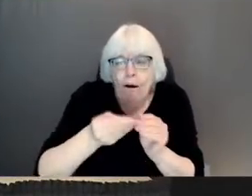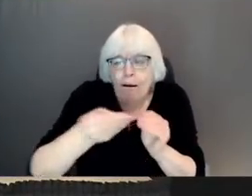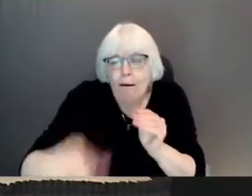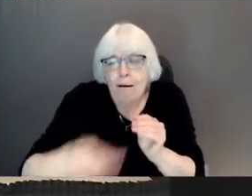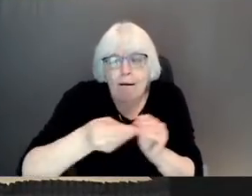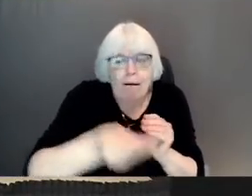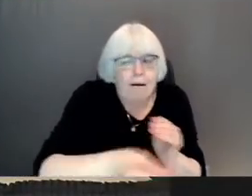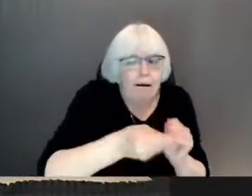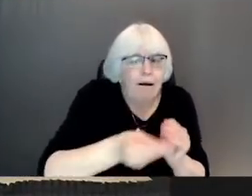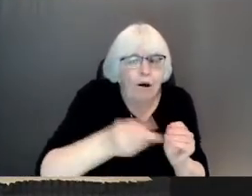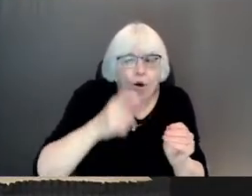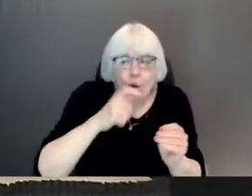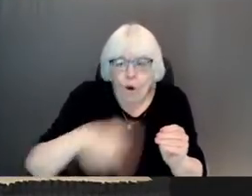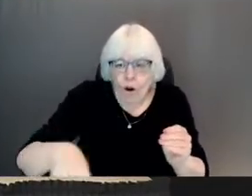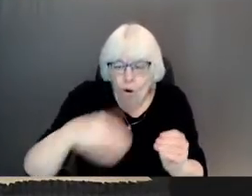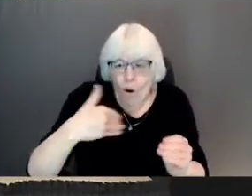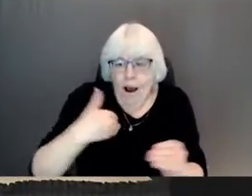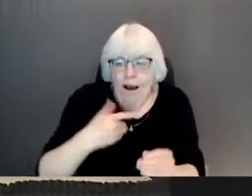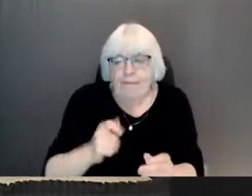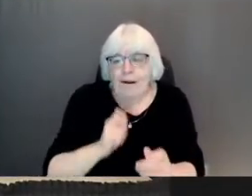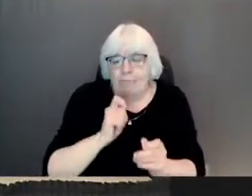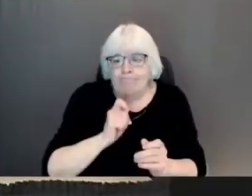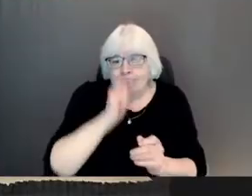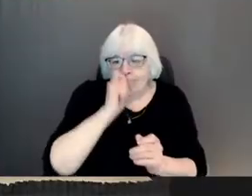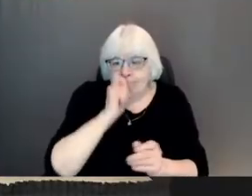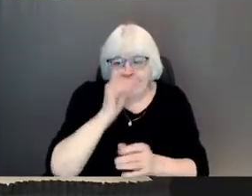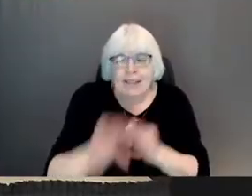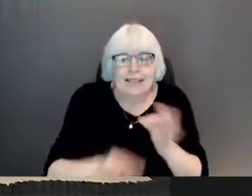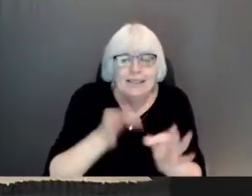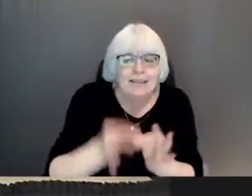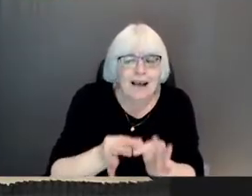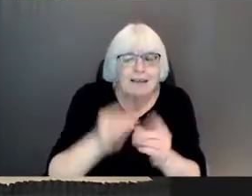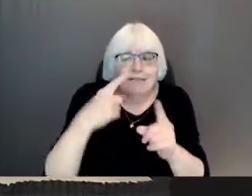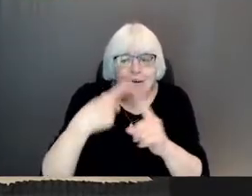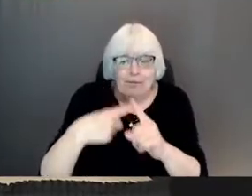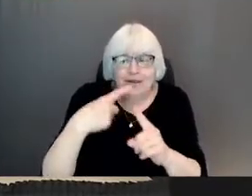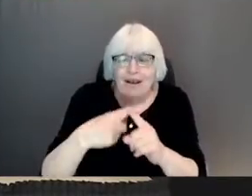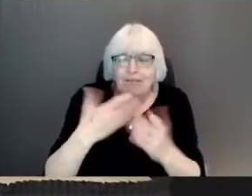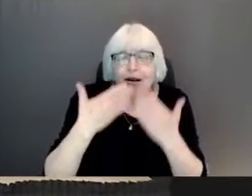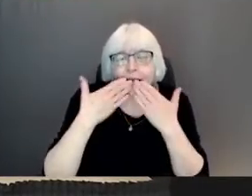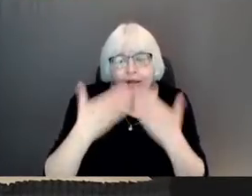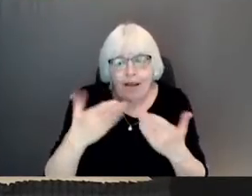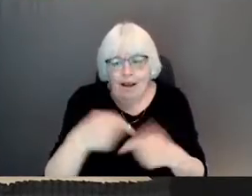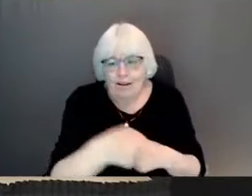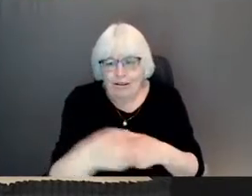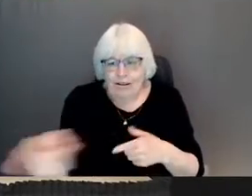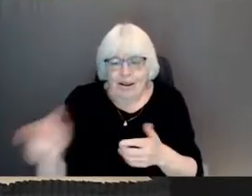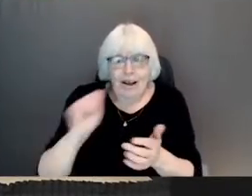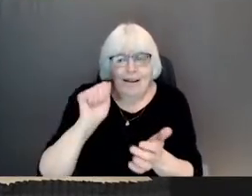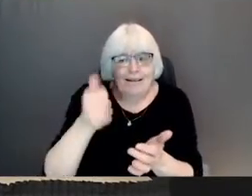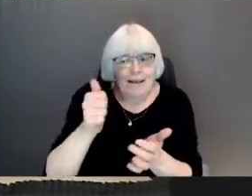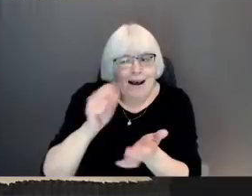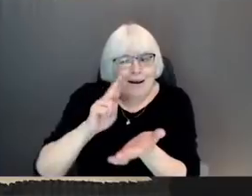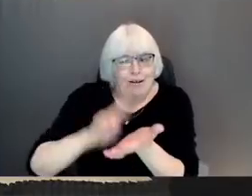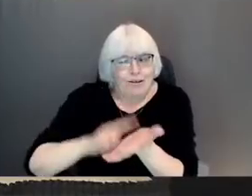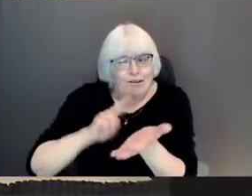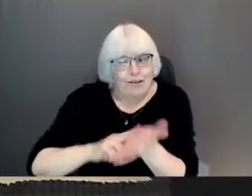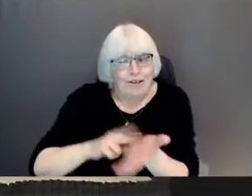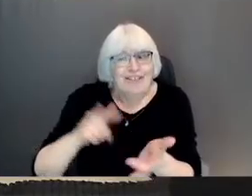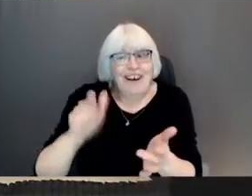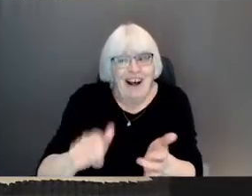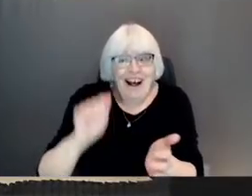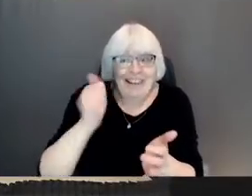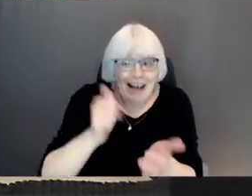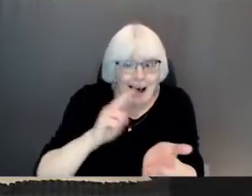have returned to assist our province in this time of need. So thank you very much for that. I also want to thank our community